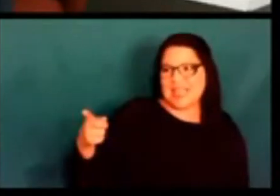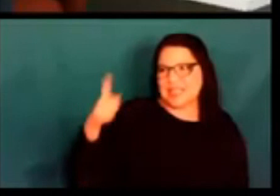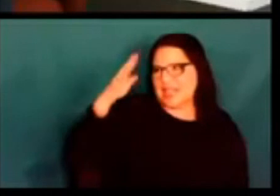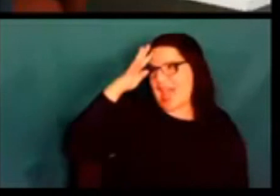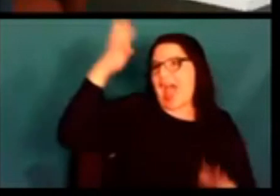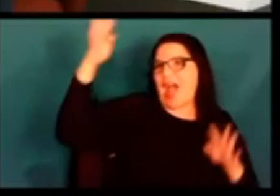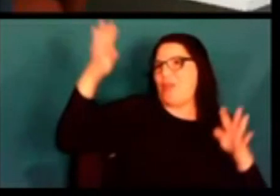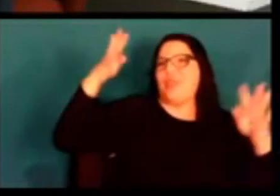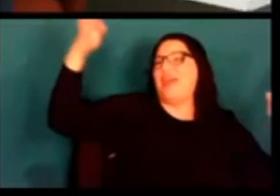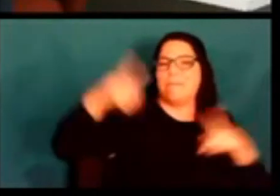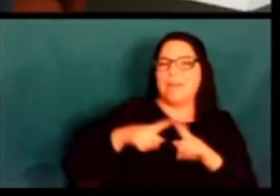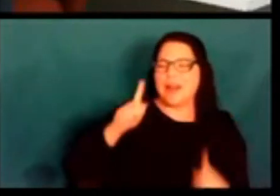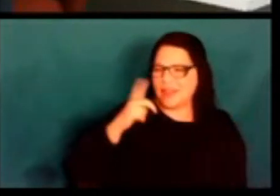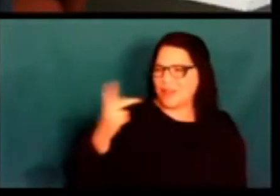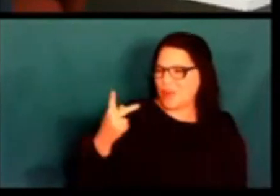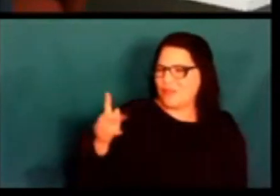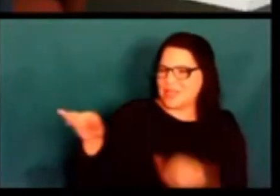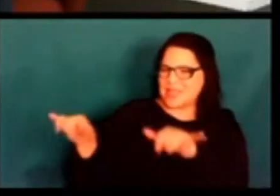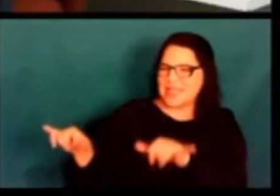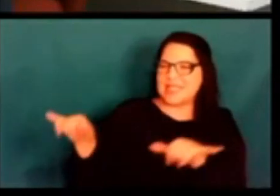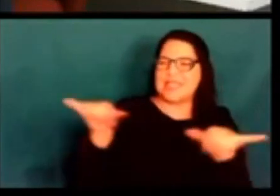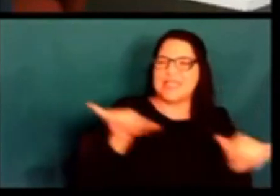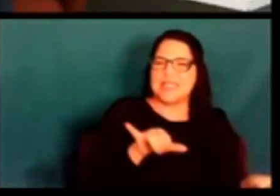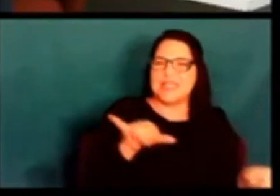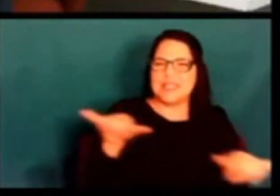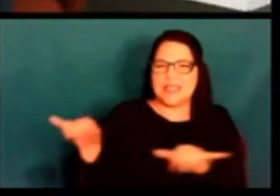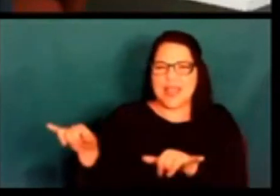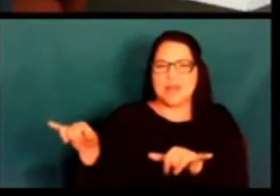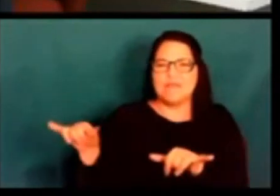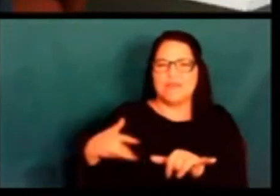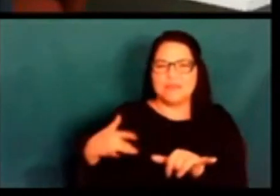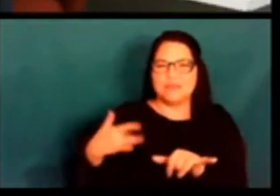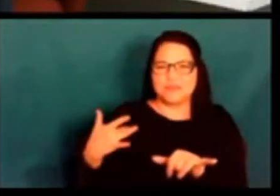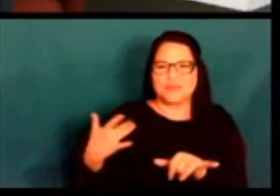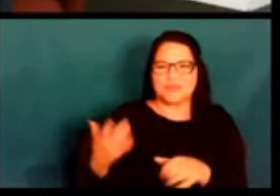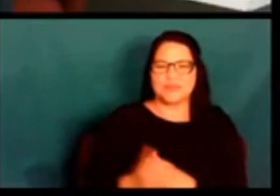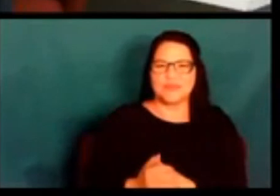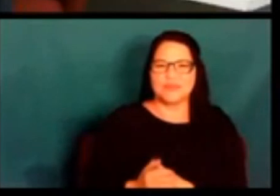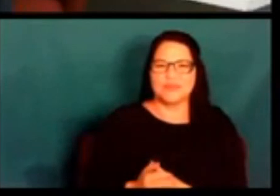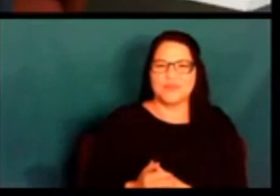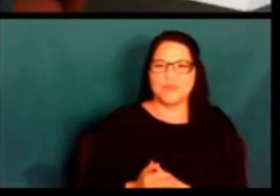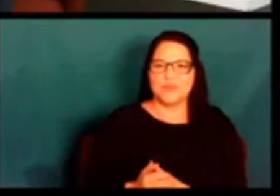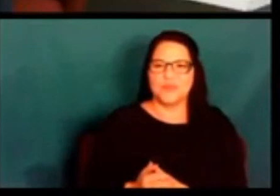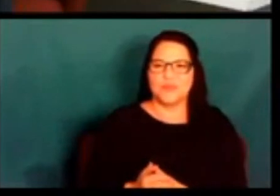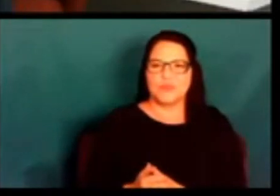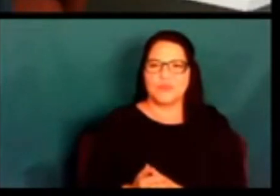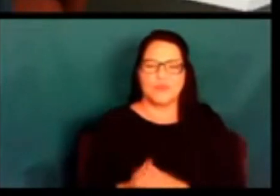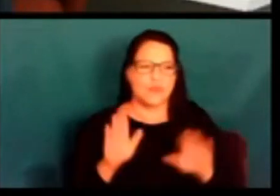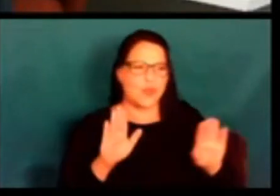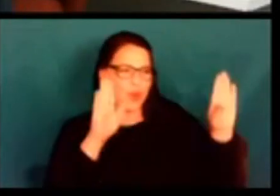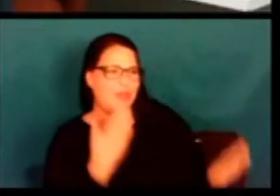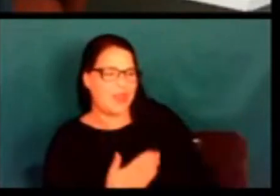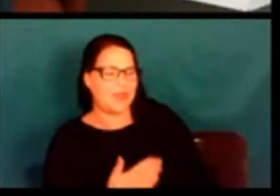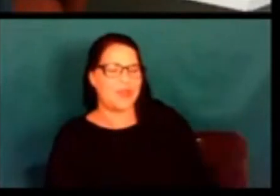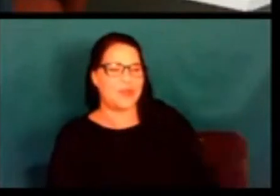think we pretty much was on the same wavelength at the time, you know. Great, thank you.